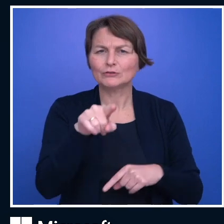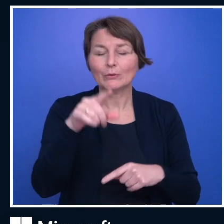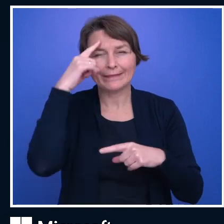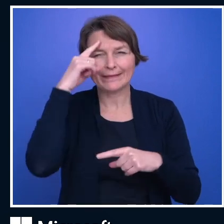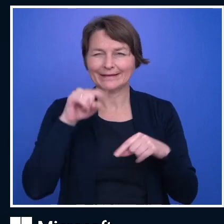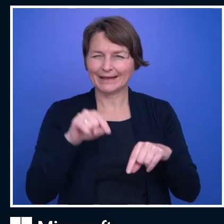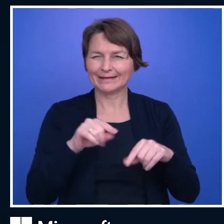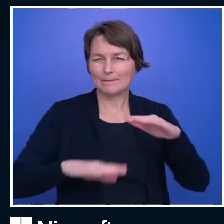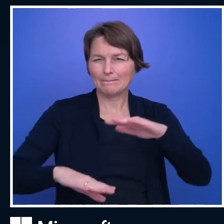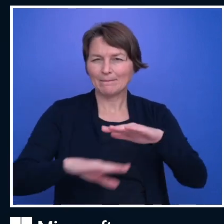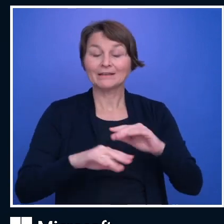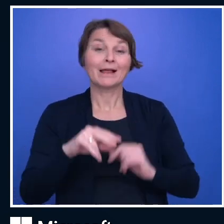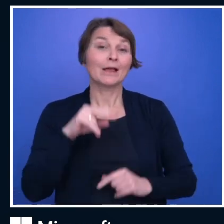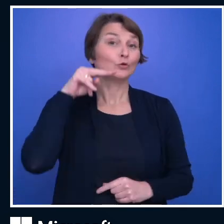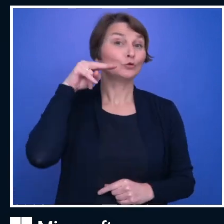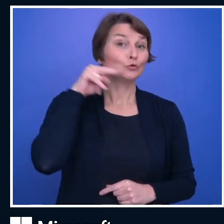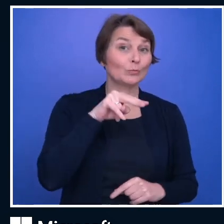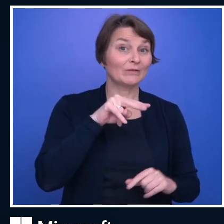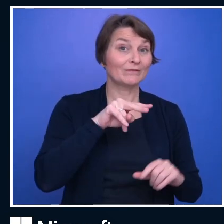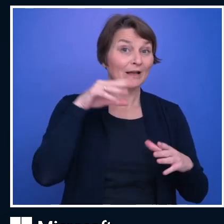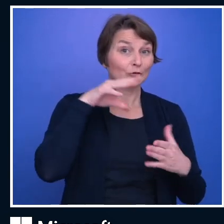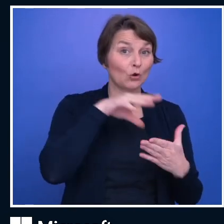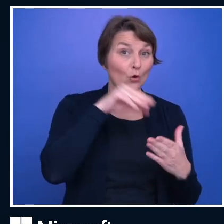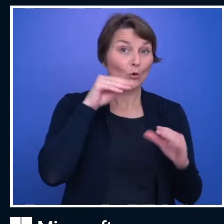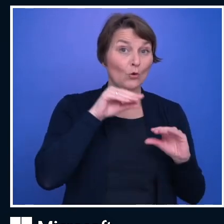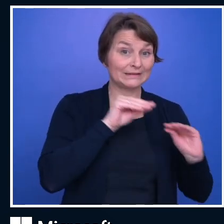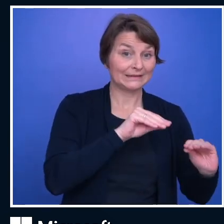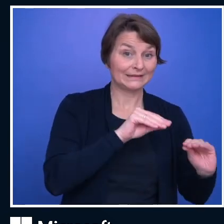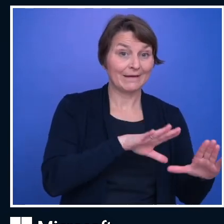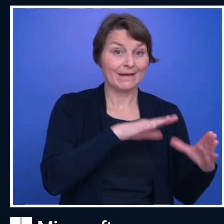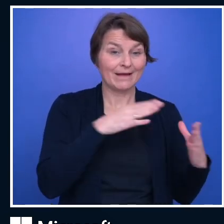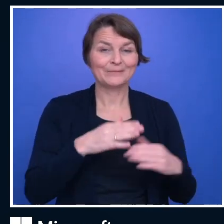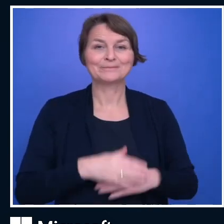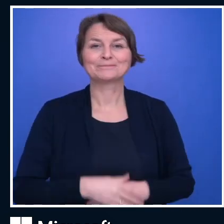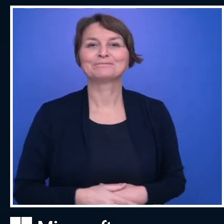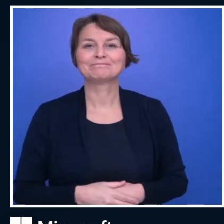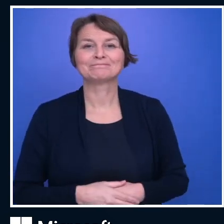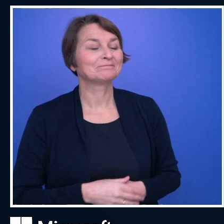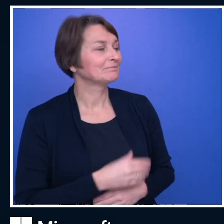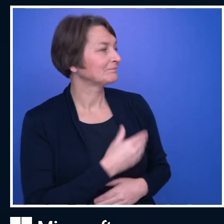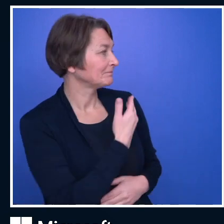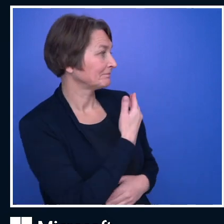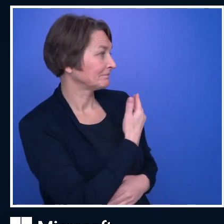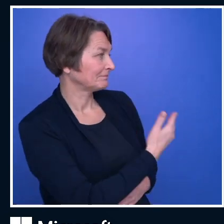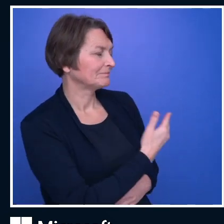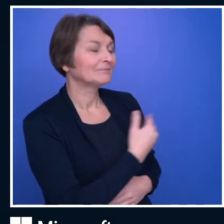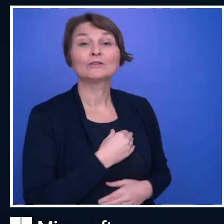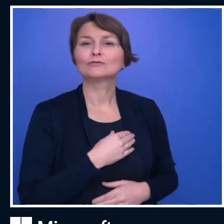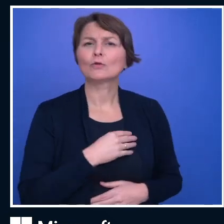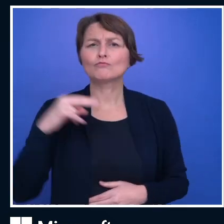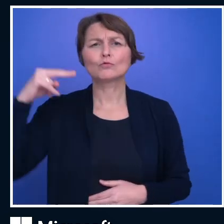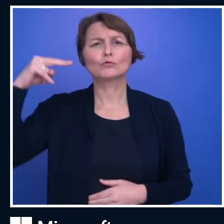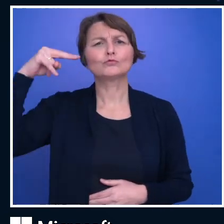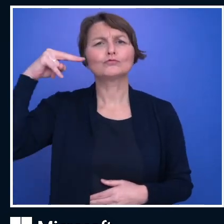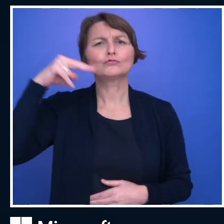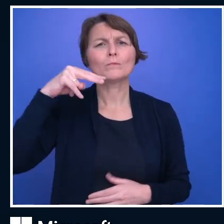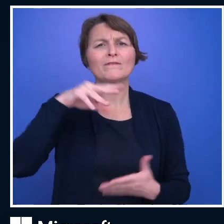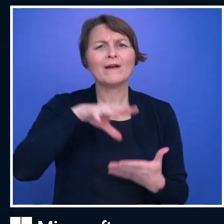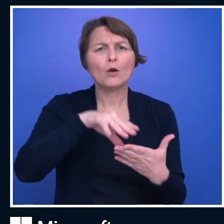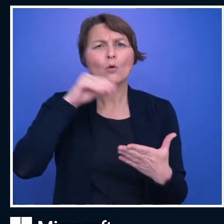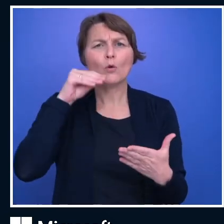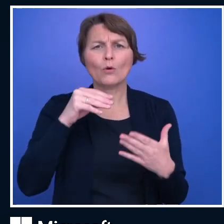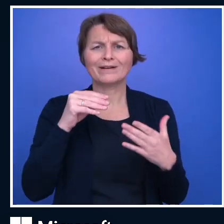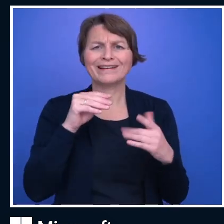supervised or unsupervised learning. Now, moving on to the first supervised learning algorithm that I want to talk to you about. This is the most